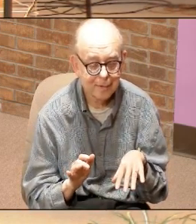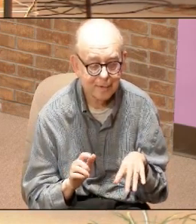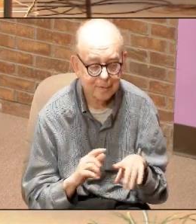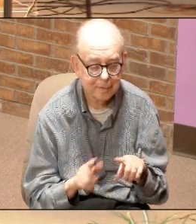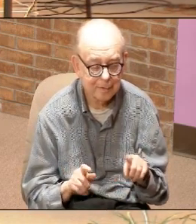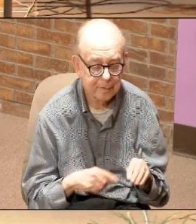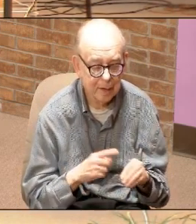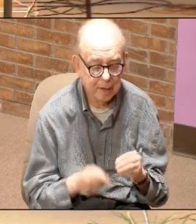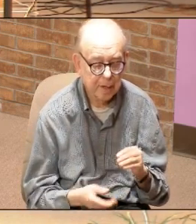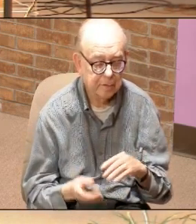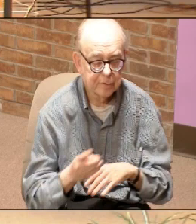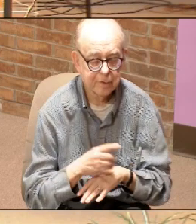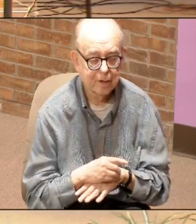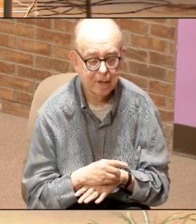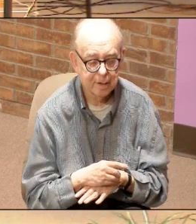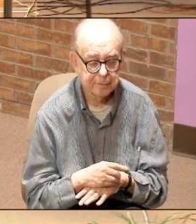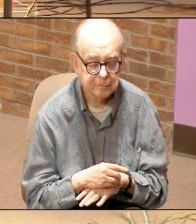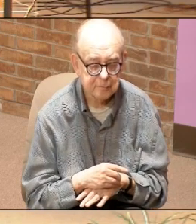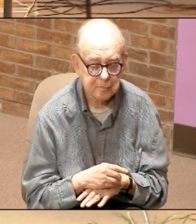But by the end of the day,